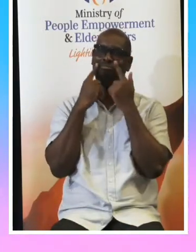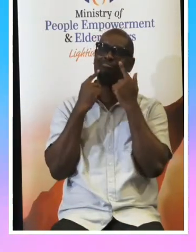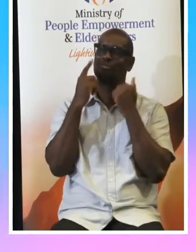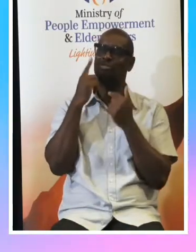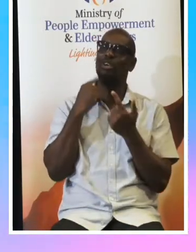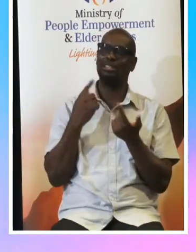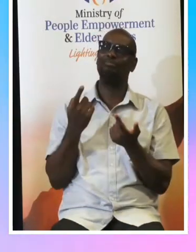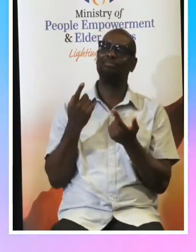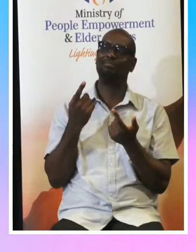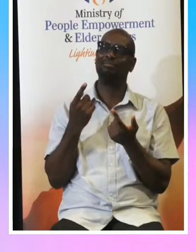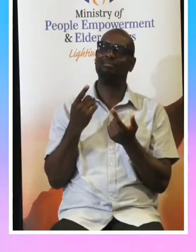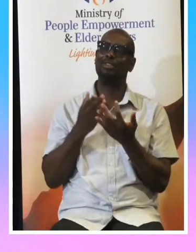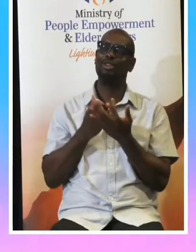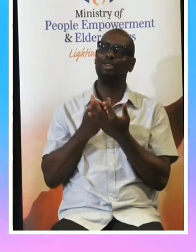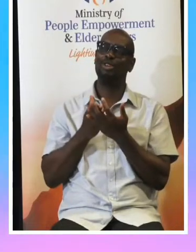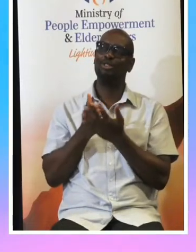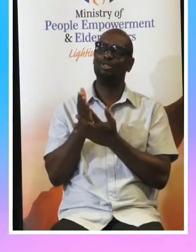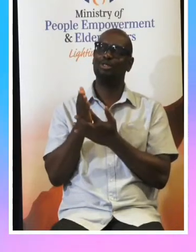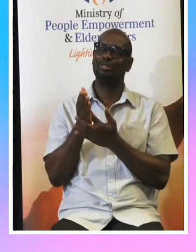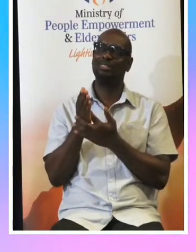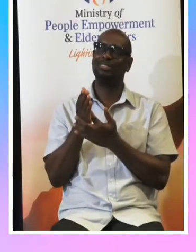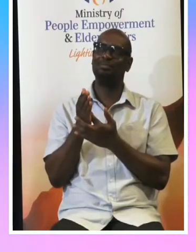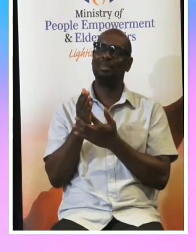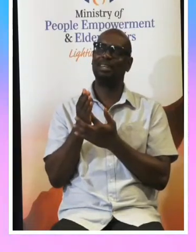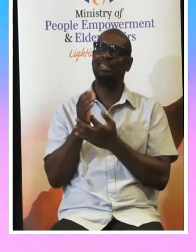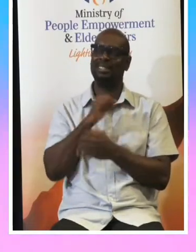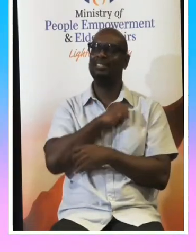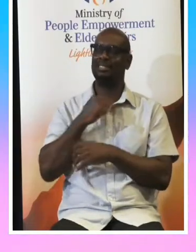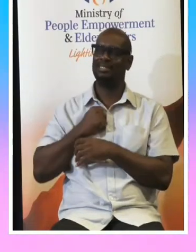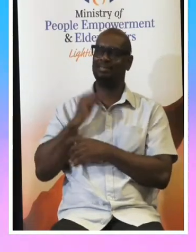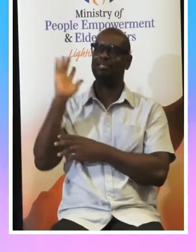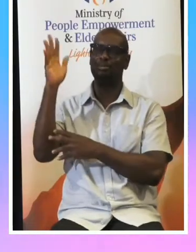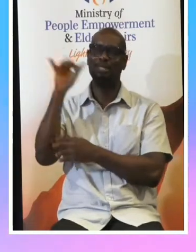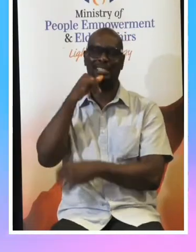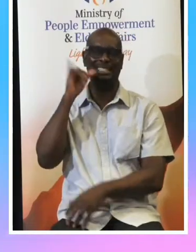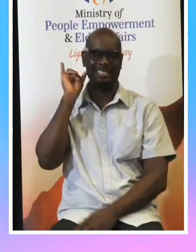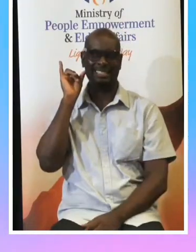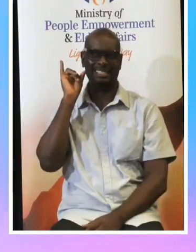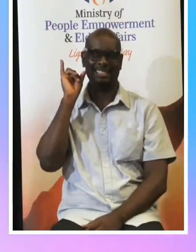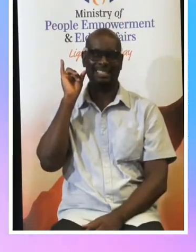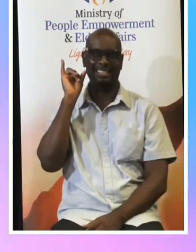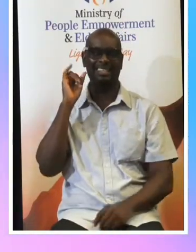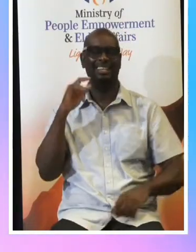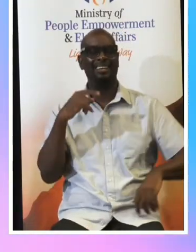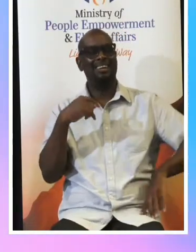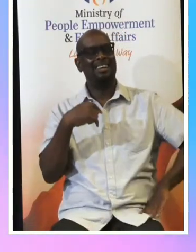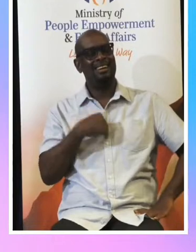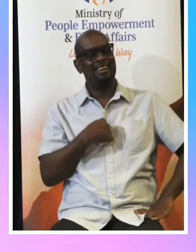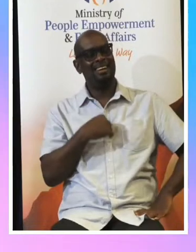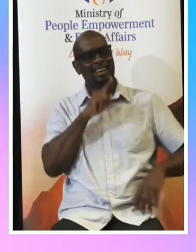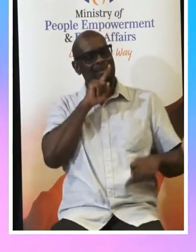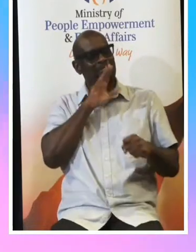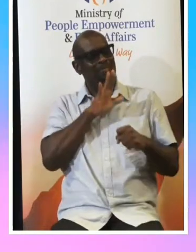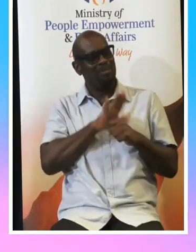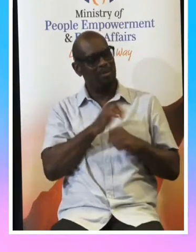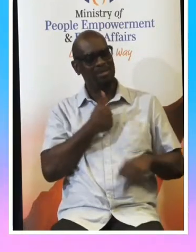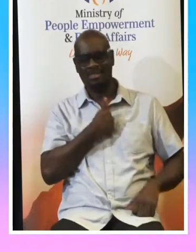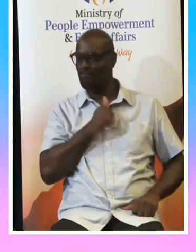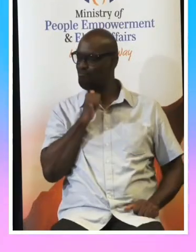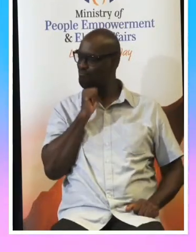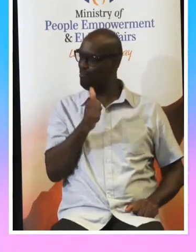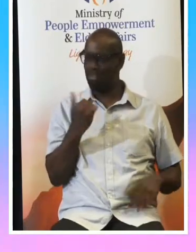Senate presentation yesterday, and I have promised myself not to repeat that this